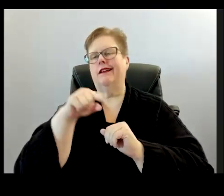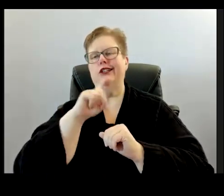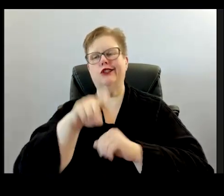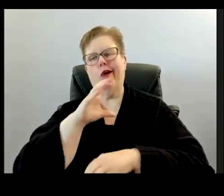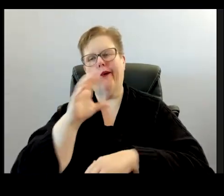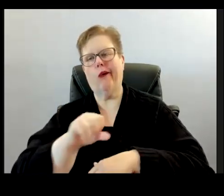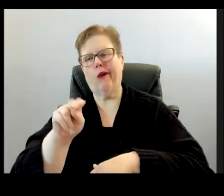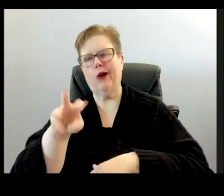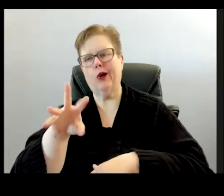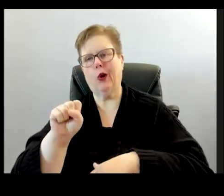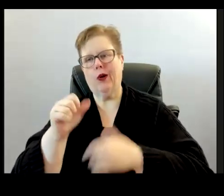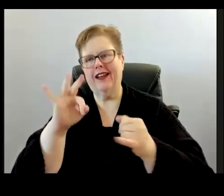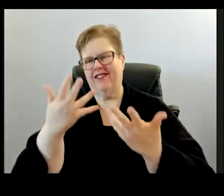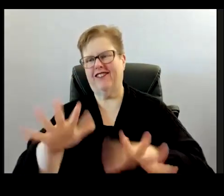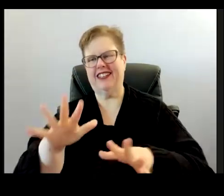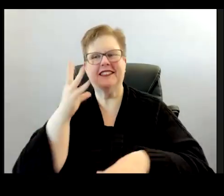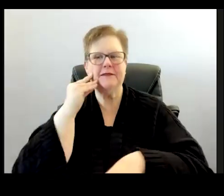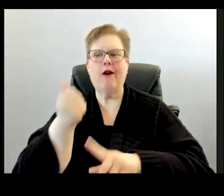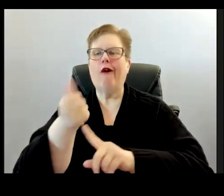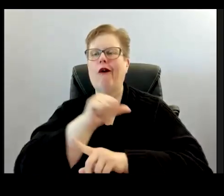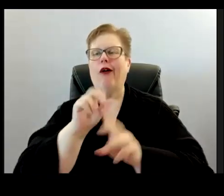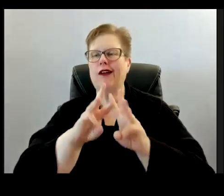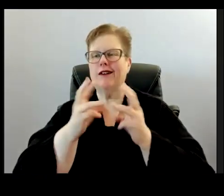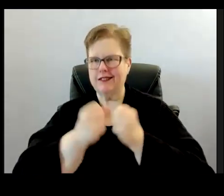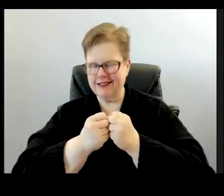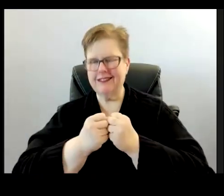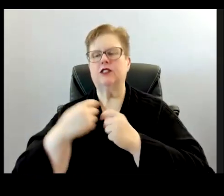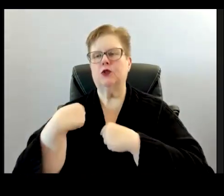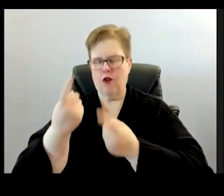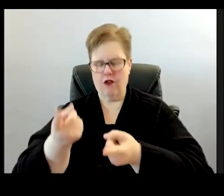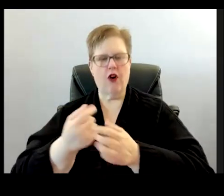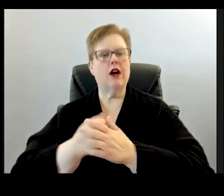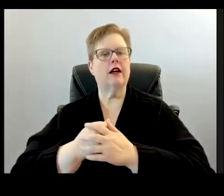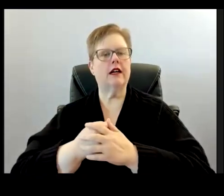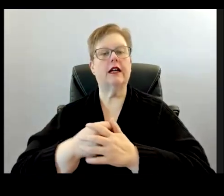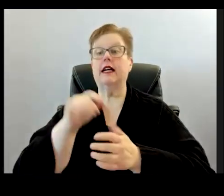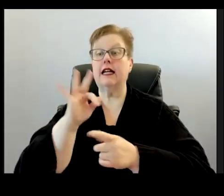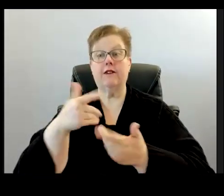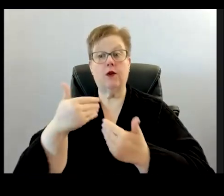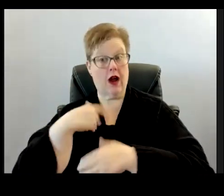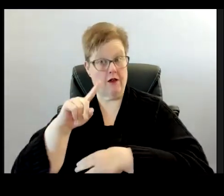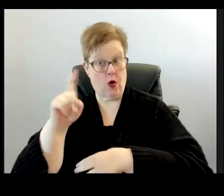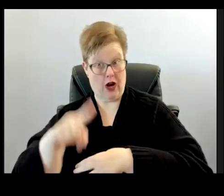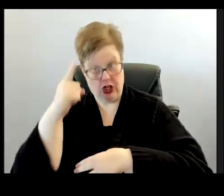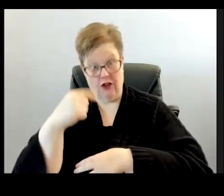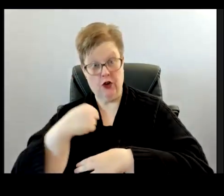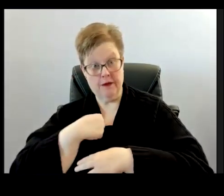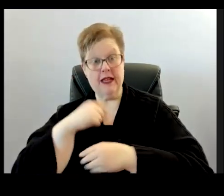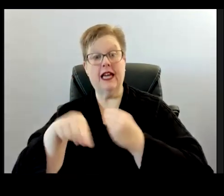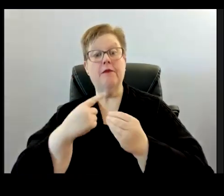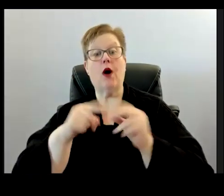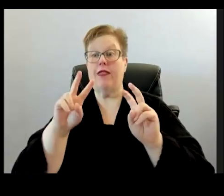you by now if you've been to any of our other webinars just far. But if you have a question for me about the topic